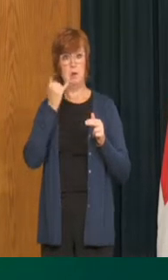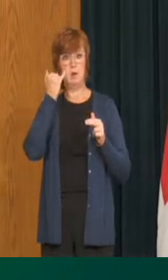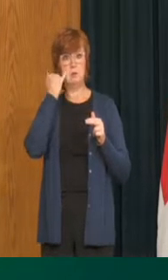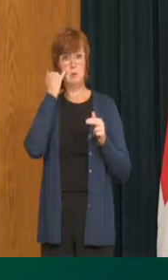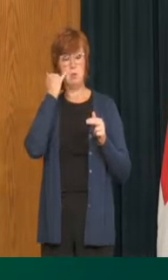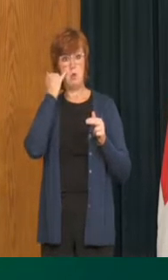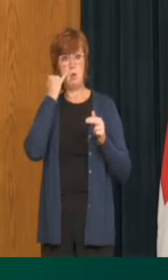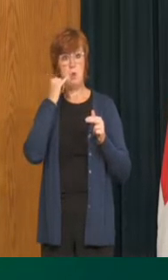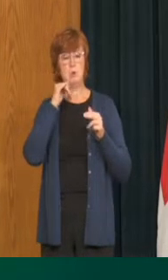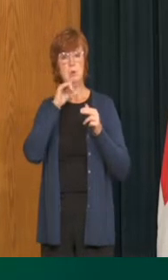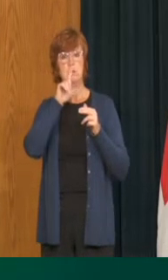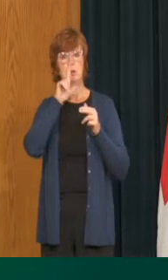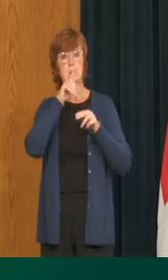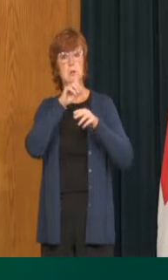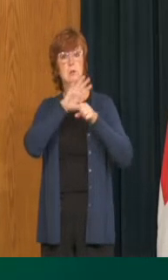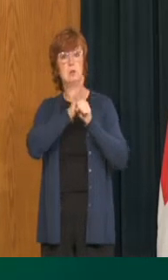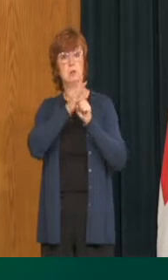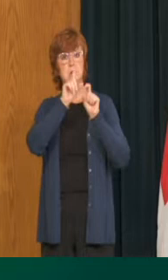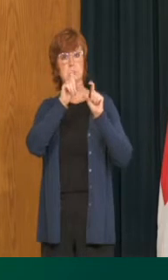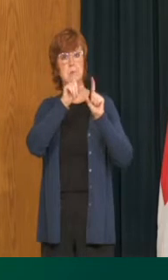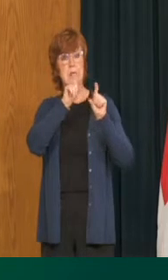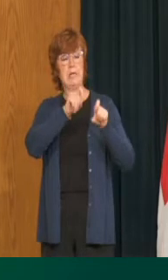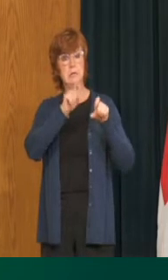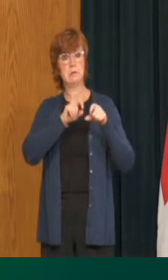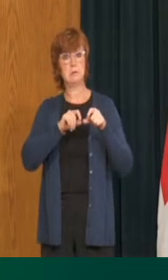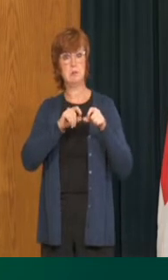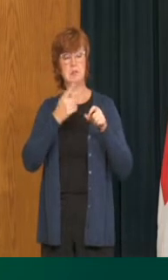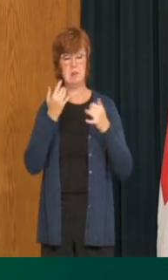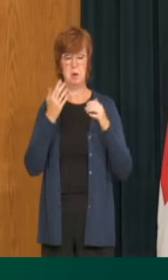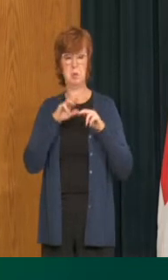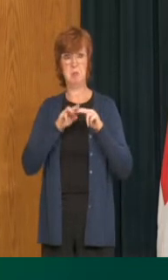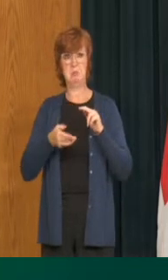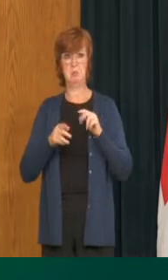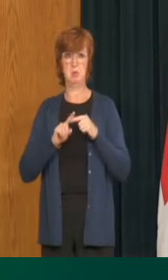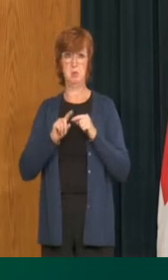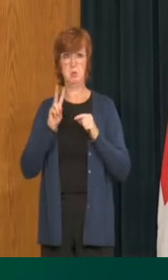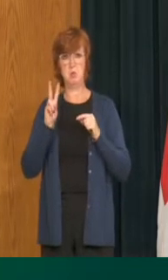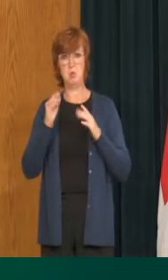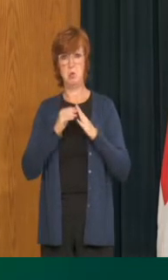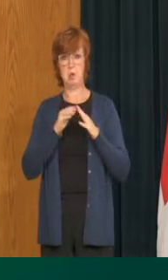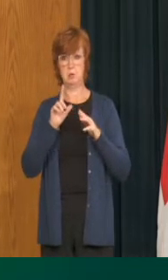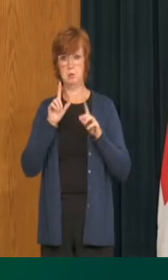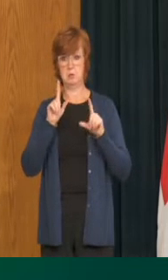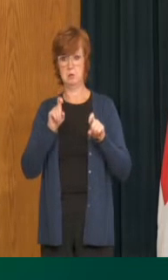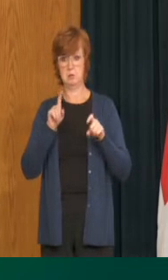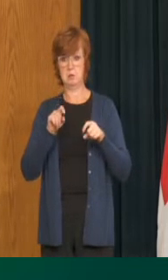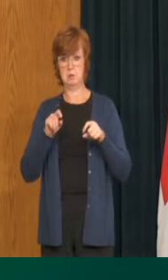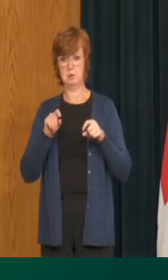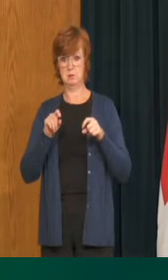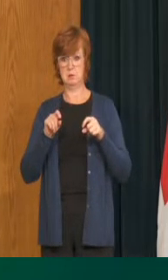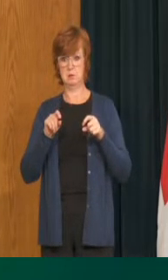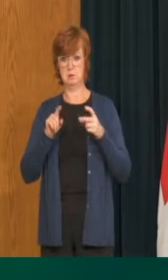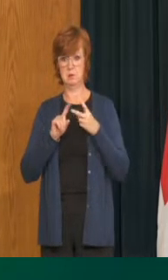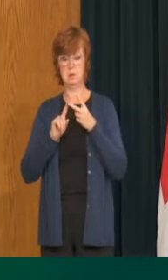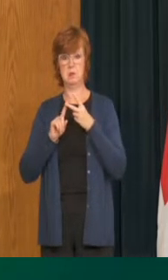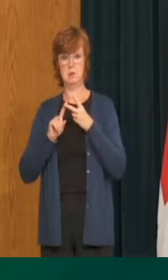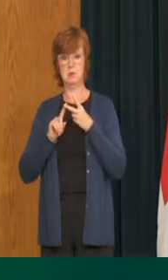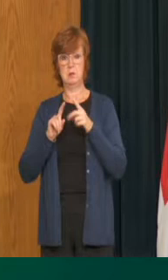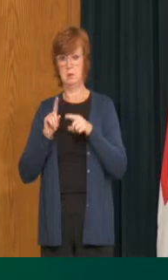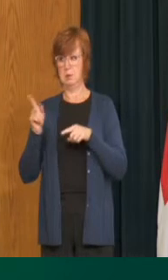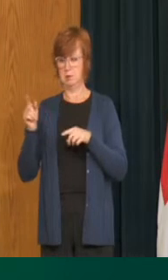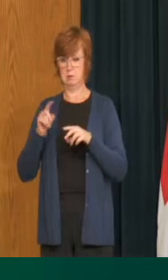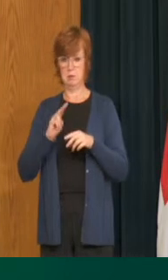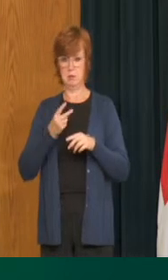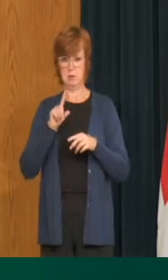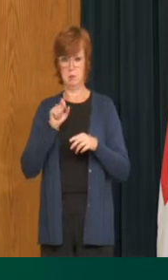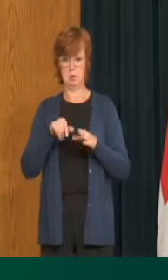2,000 a day or even higher, there's sufficient testing capacity to meet any demand. I know you had. Oh, sorry. No, go ahead. I know there had